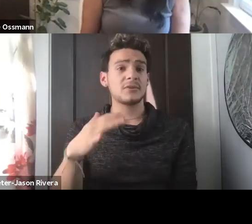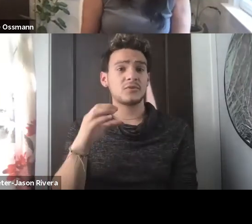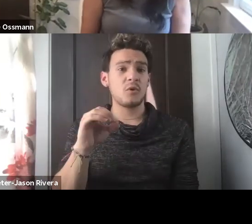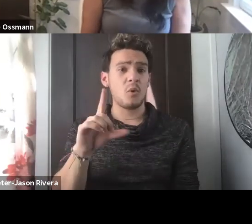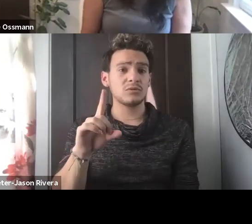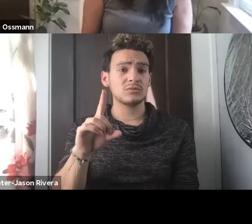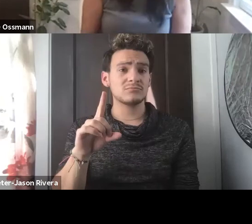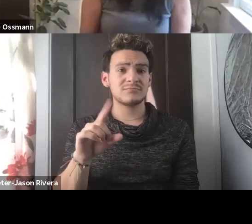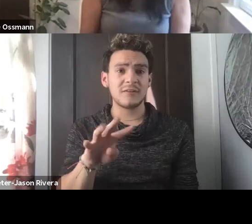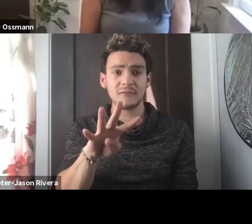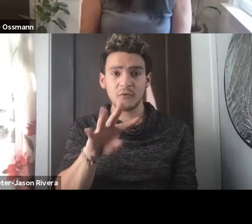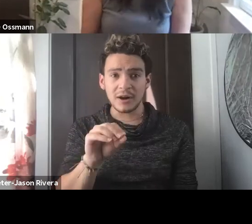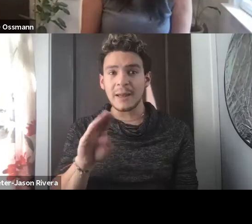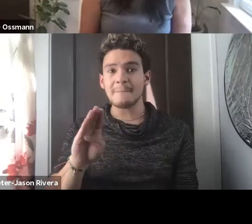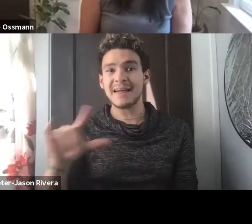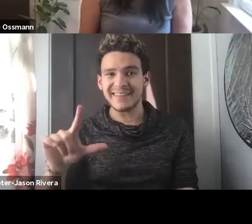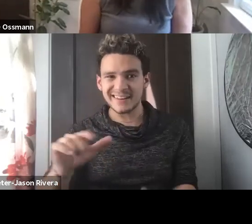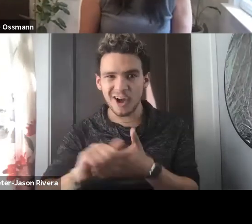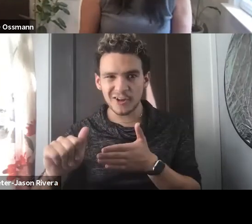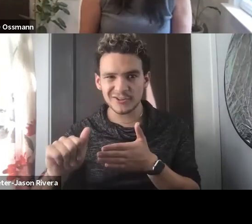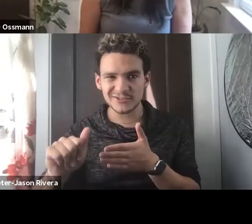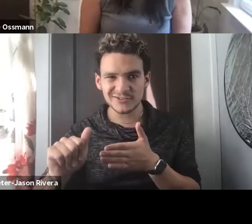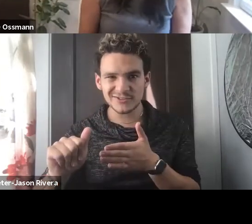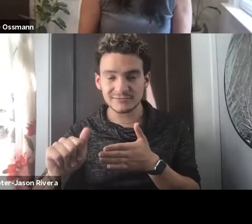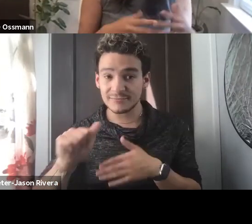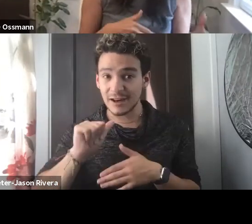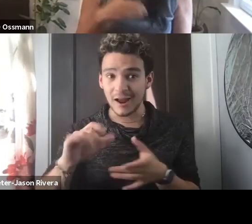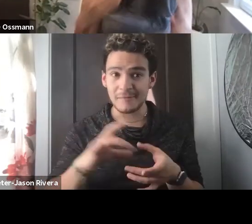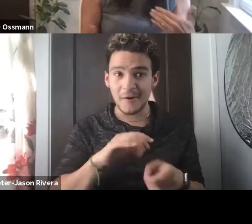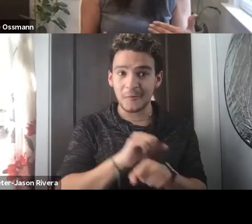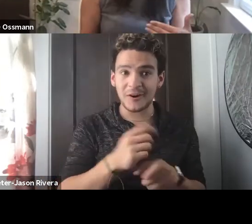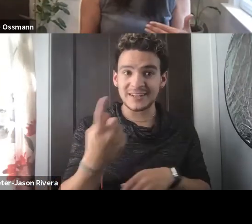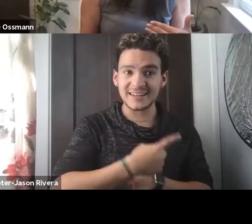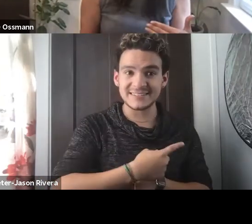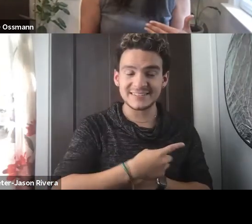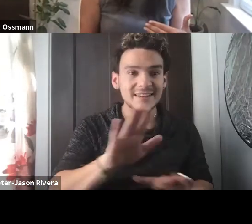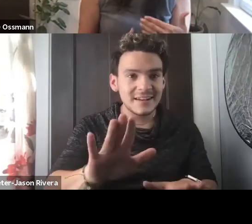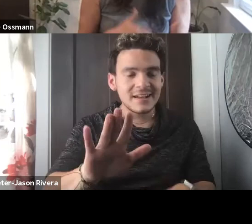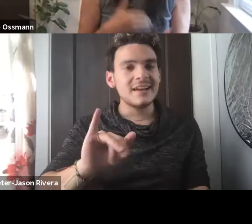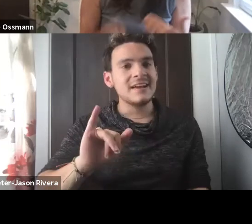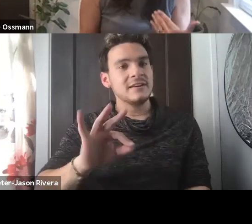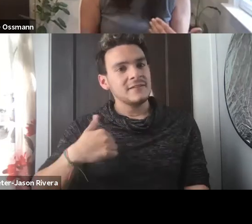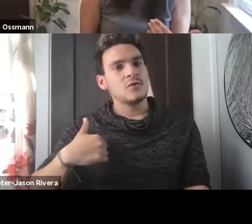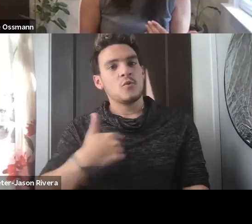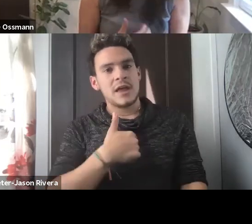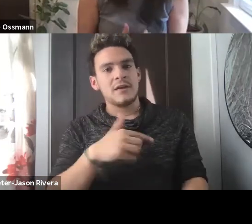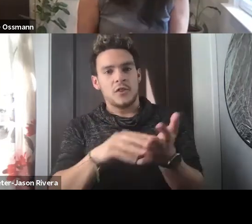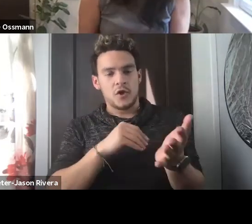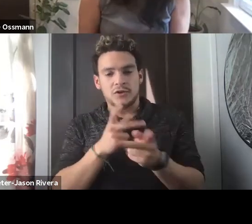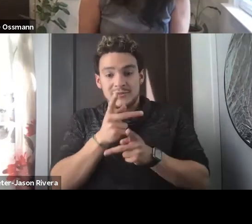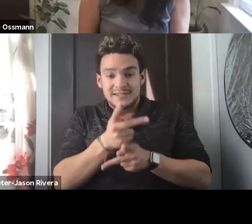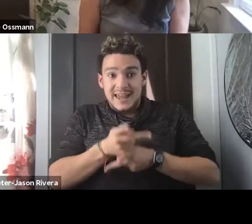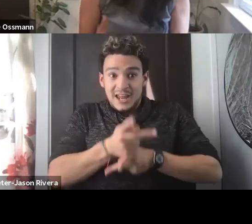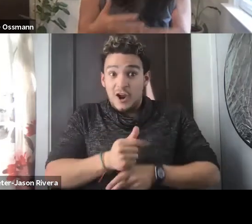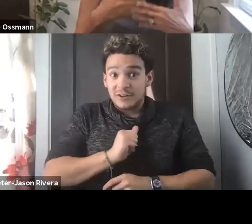be $40 billion, which doesn't even account for work days. So, if we have learned to take care of ourselves and be